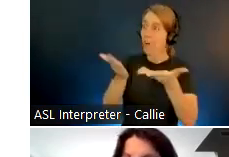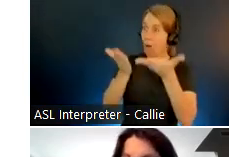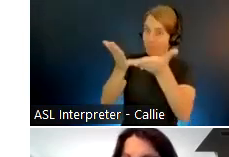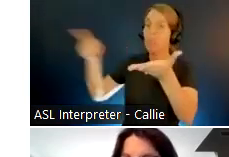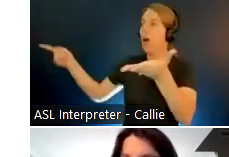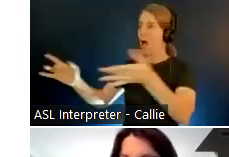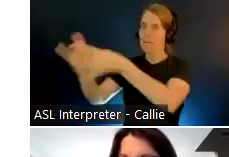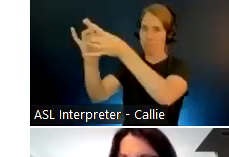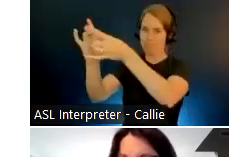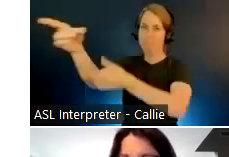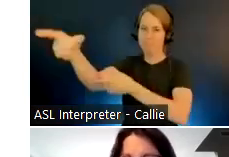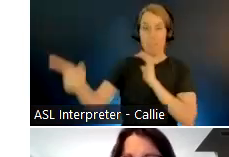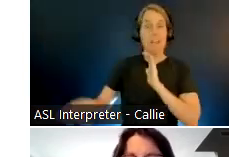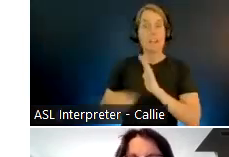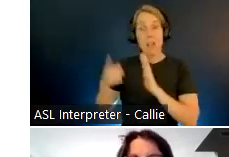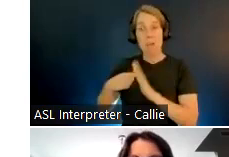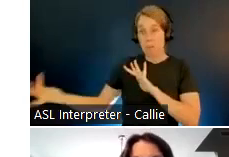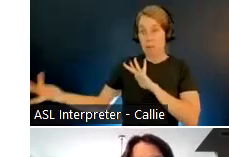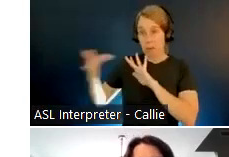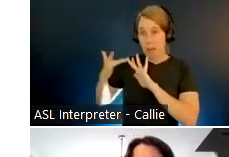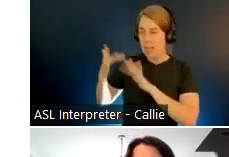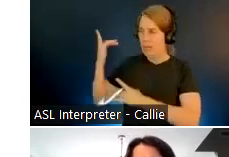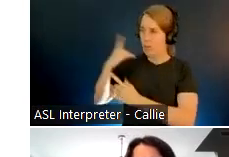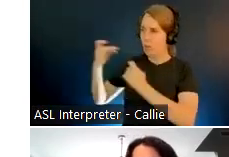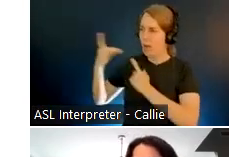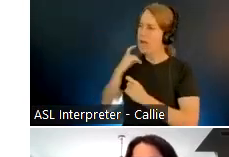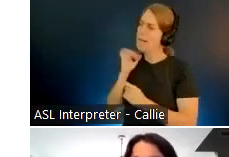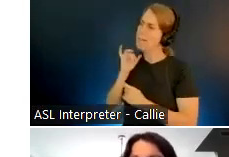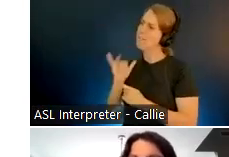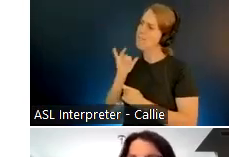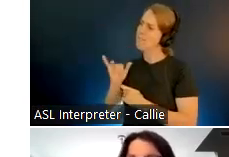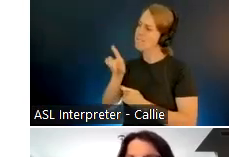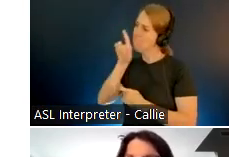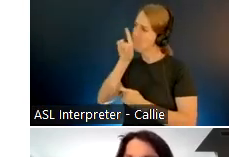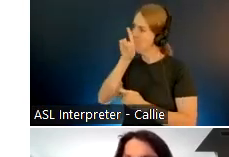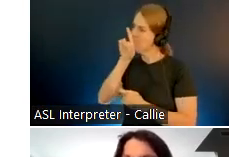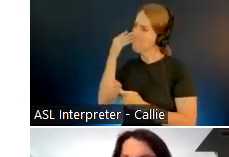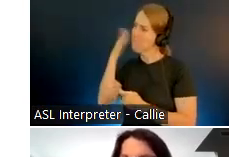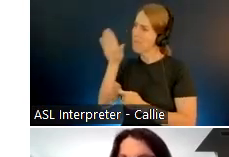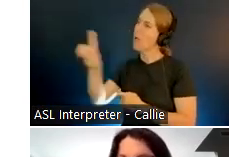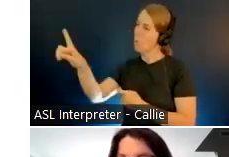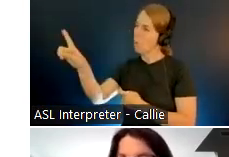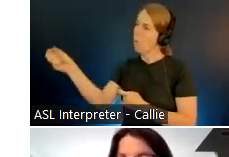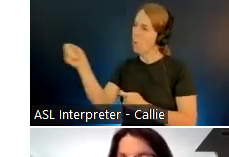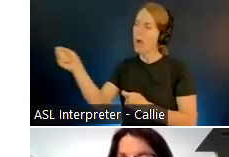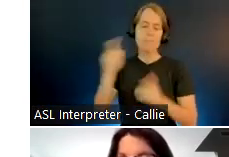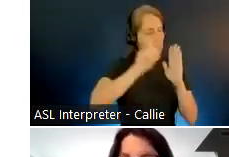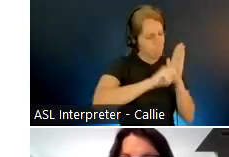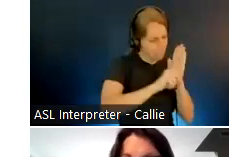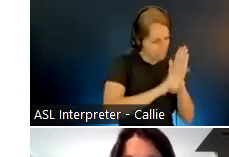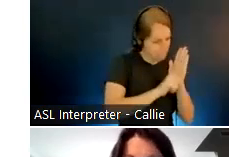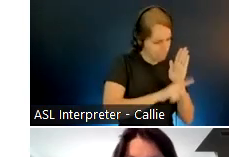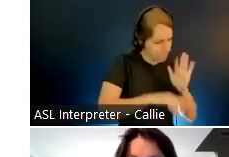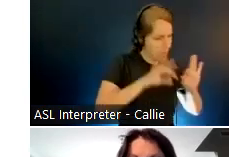really sure what the answer is, but we can do some research, do a little bit of digging, and then provide that answer and that connection with